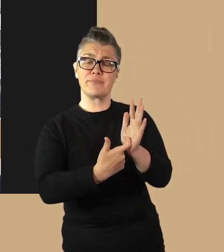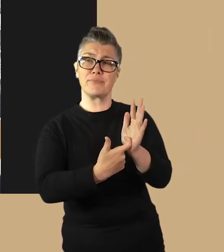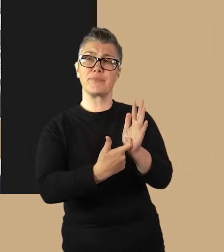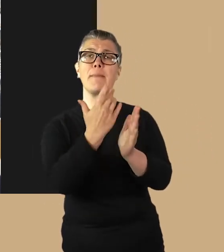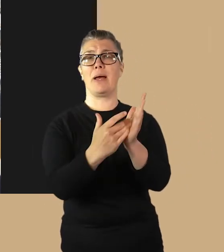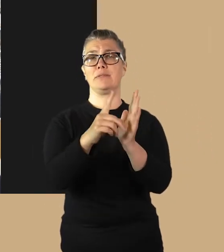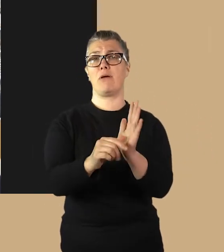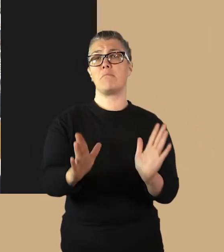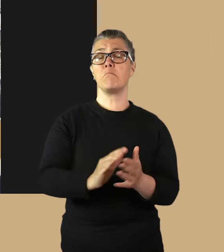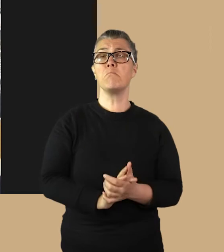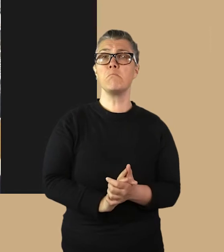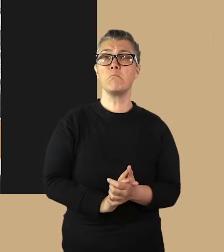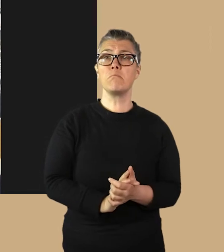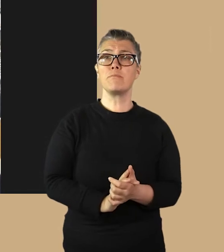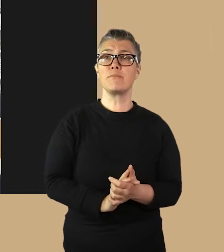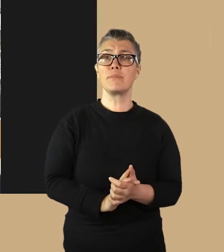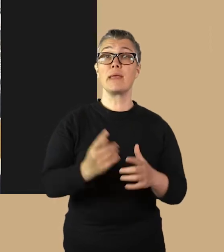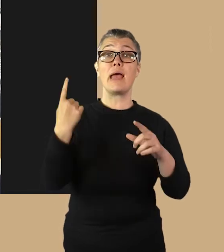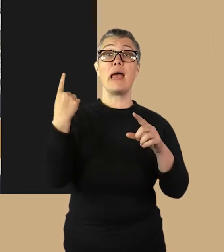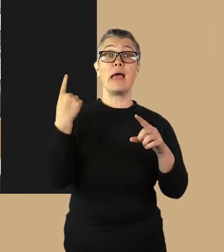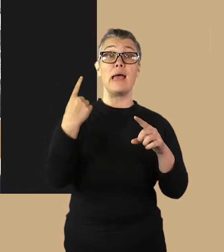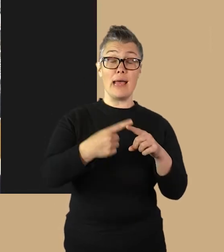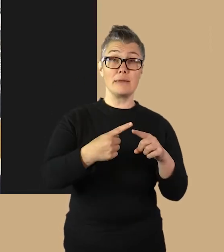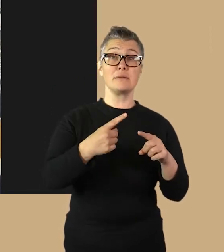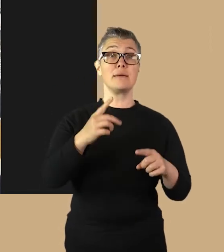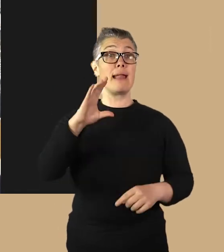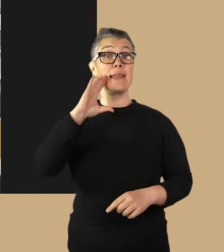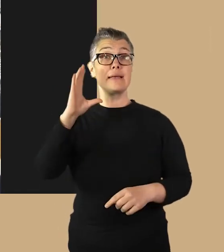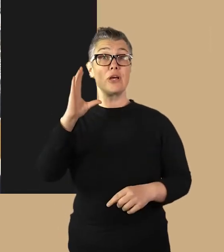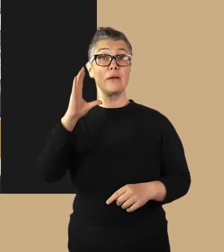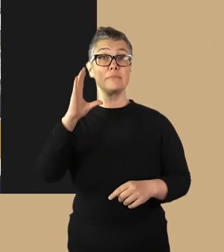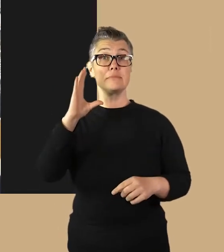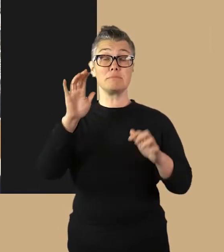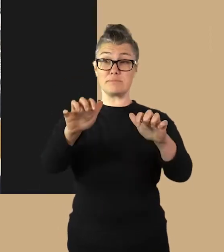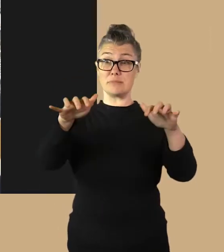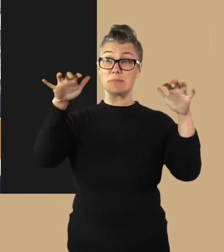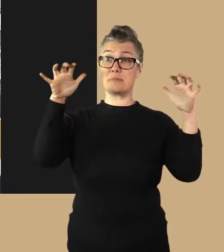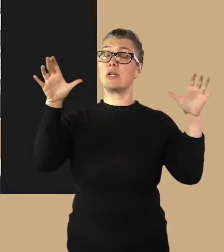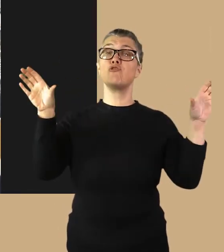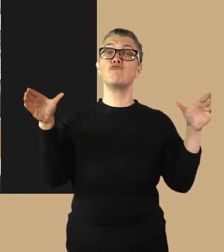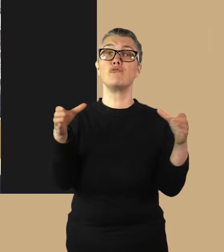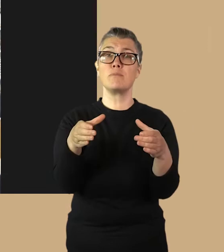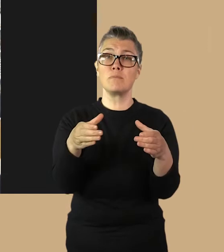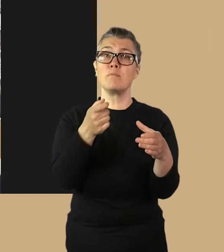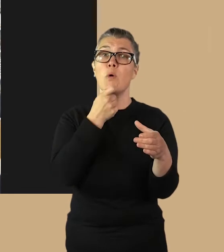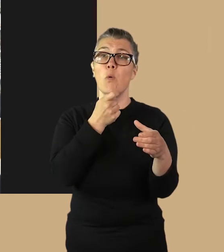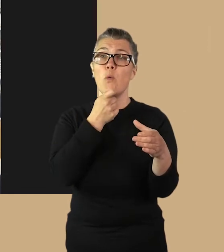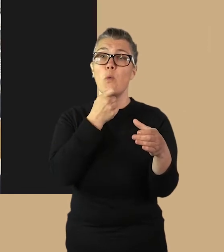also found that I did better when the lecture sizes were smaller. It's less intimidating.